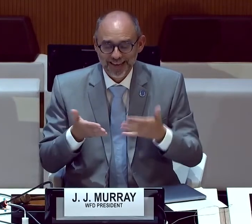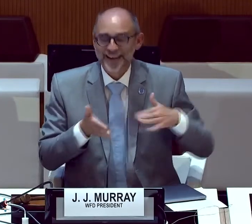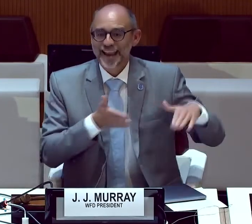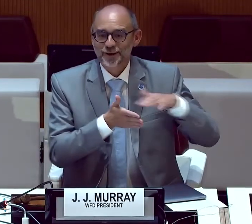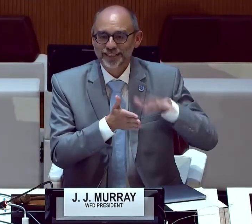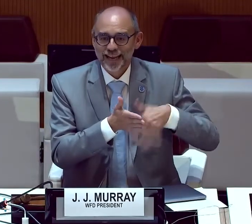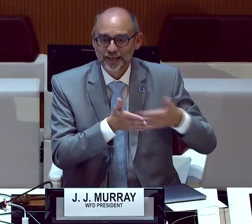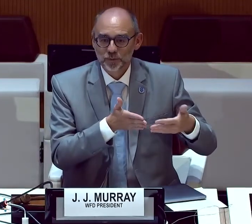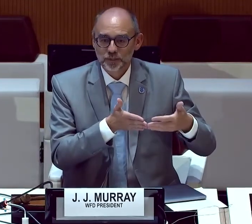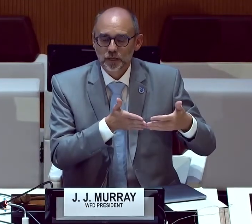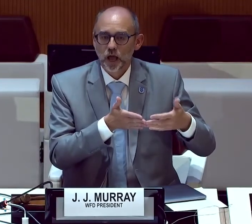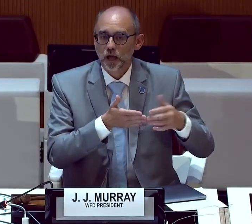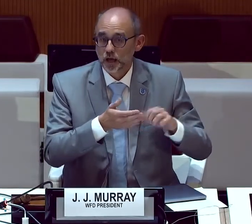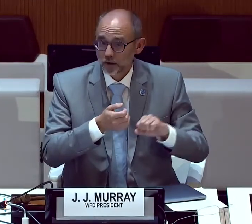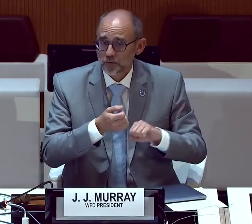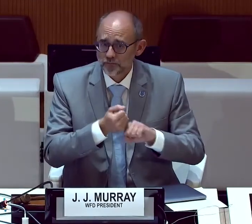our human language bank.